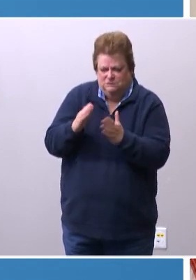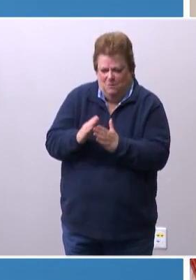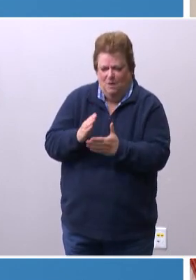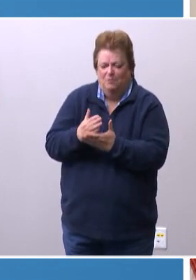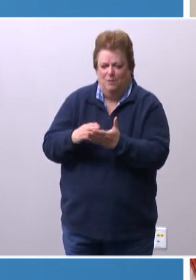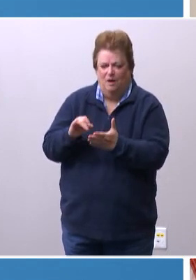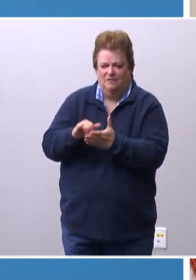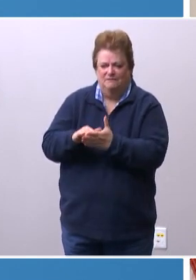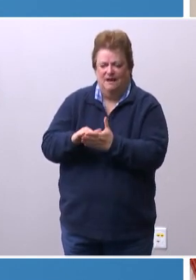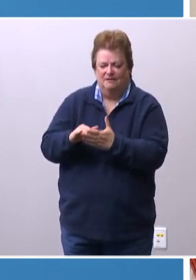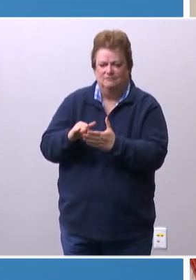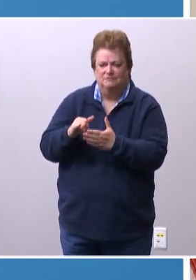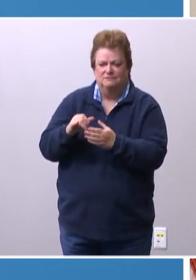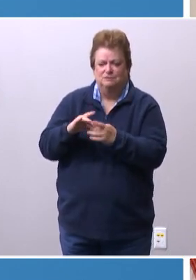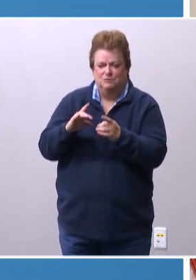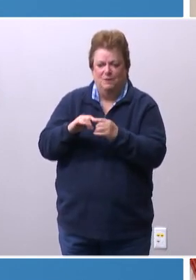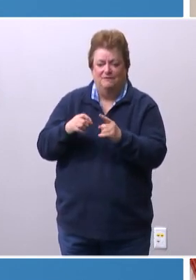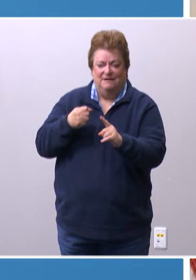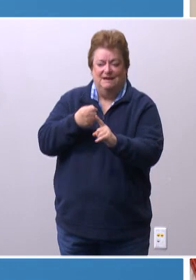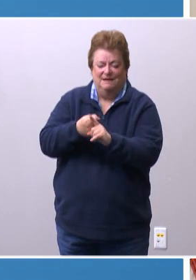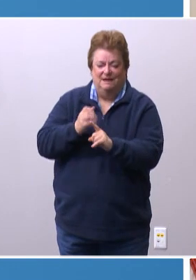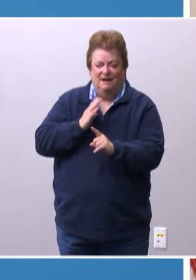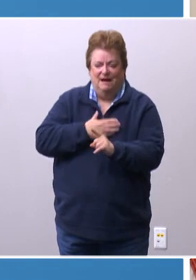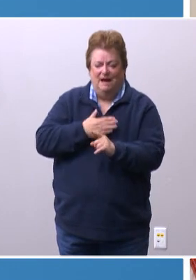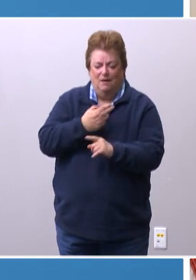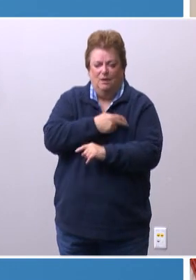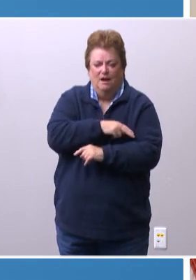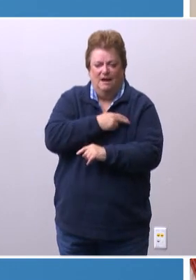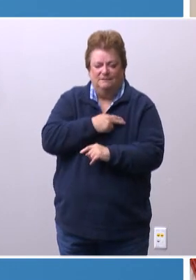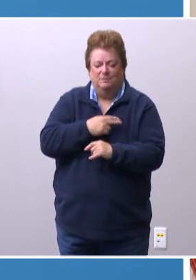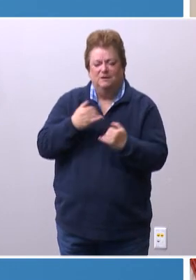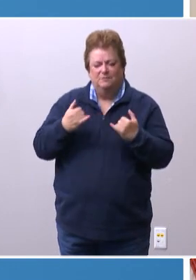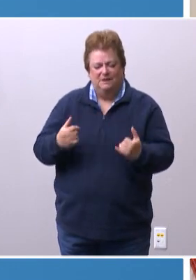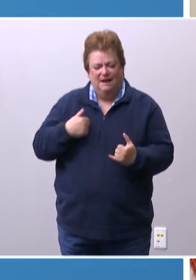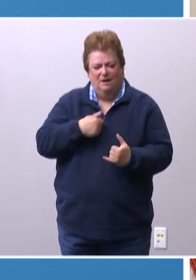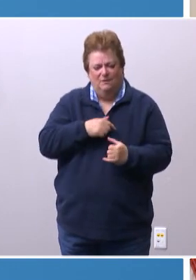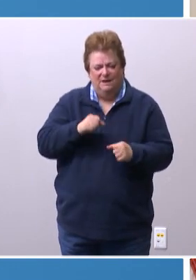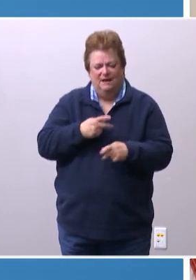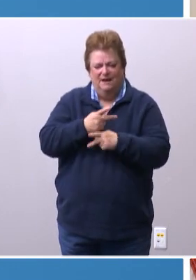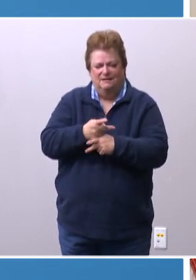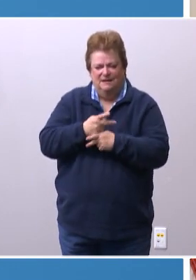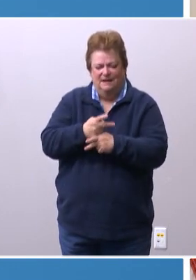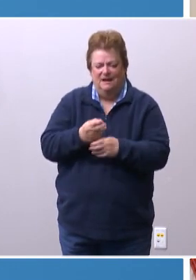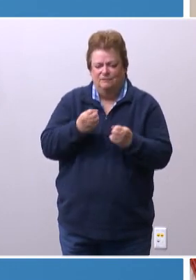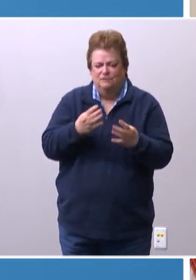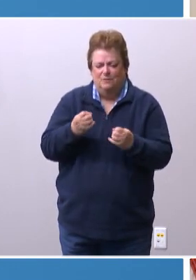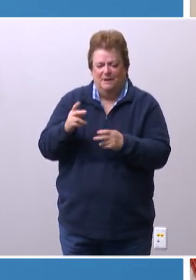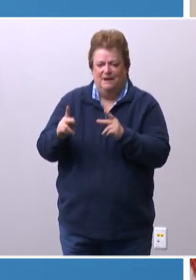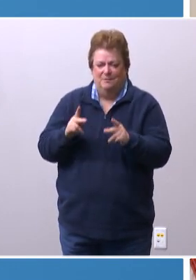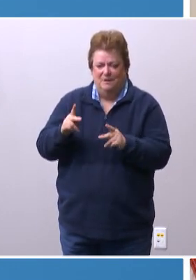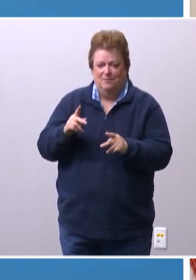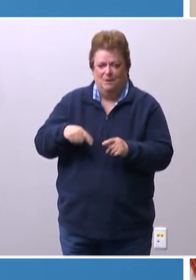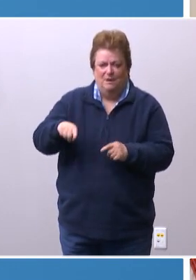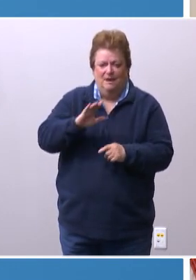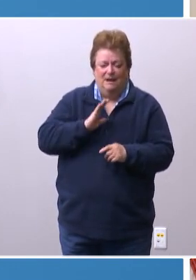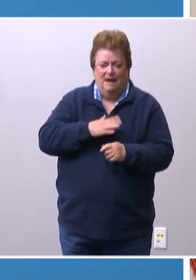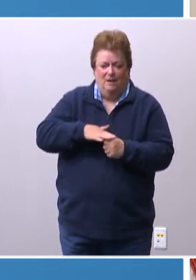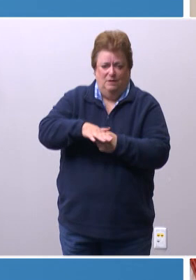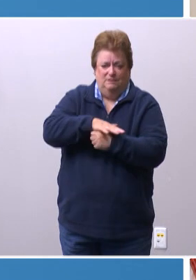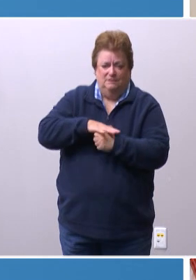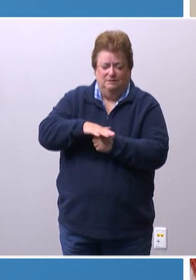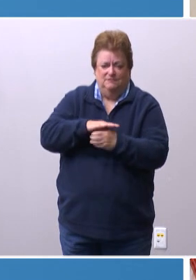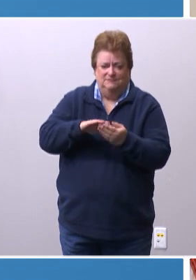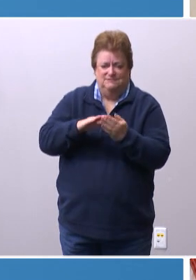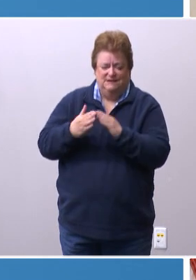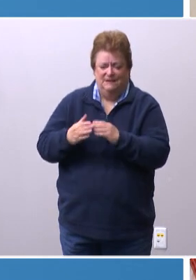of what's hitting our hospitals. And we're grateful to be in a position to take care of so many members of our community and surrounding area.